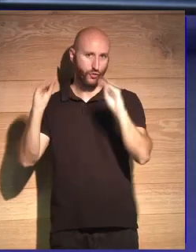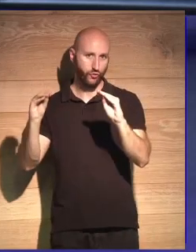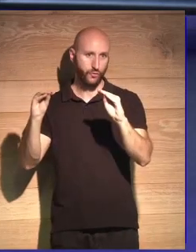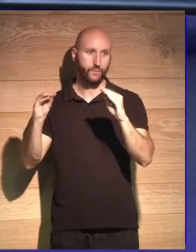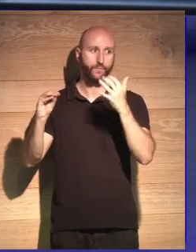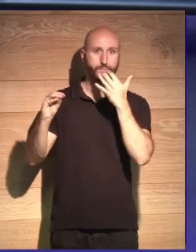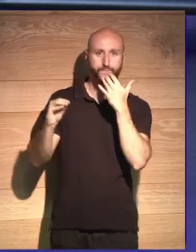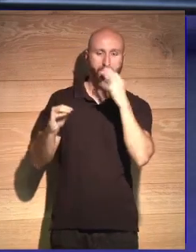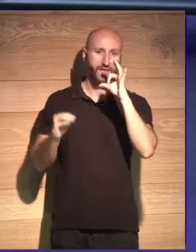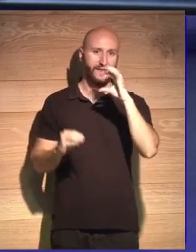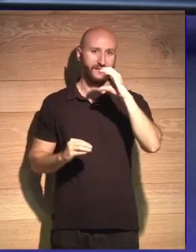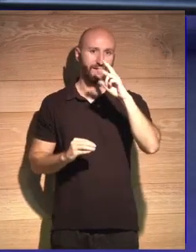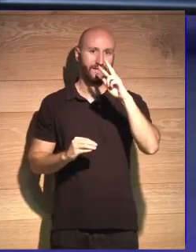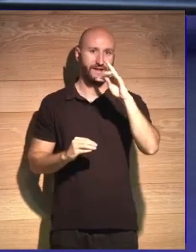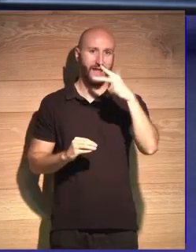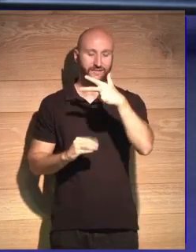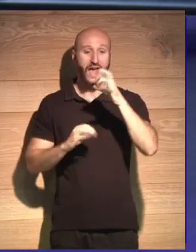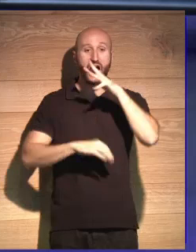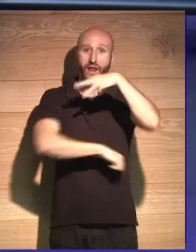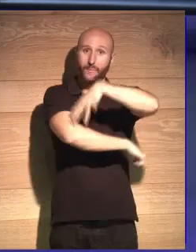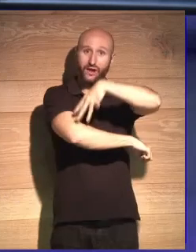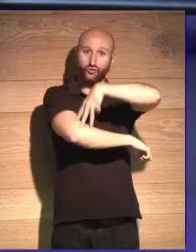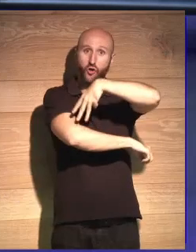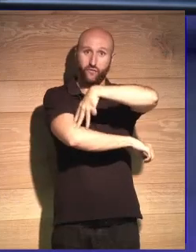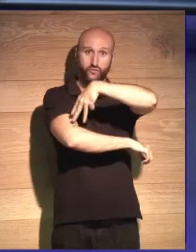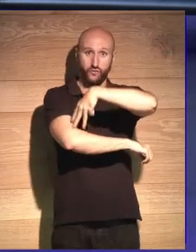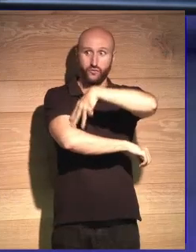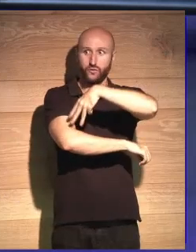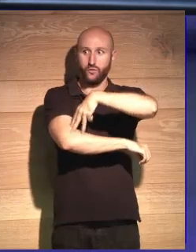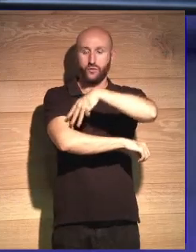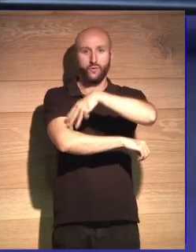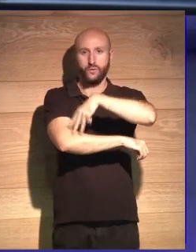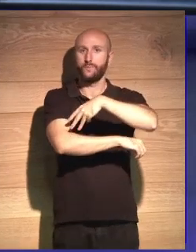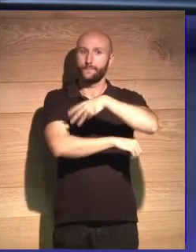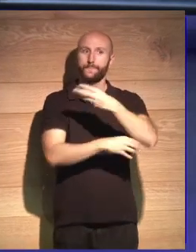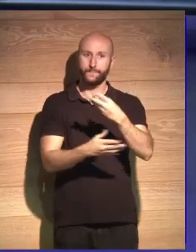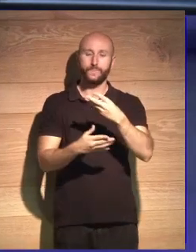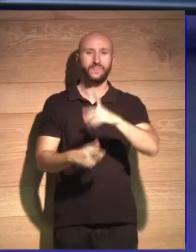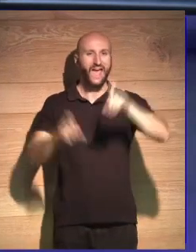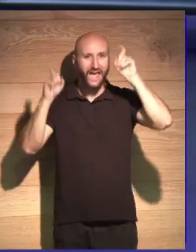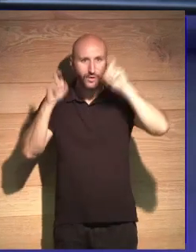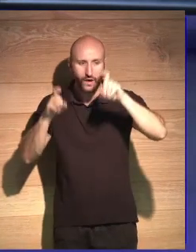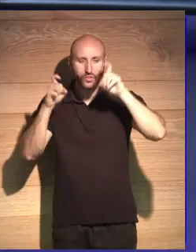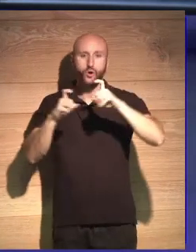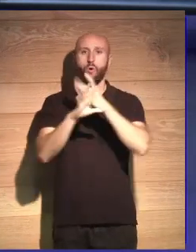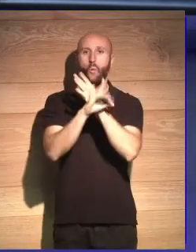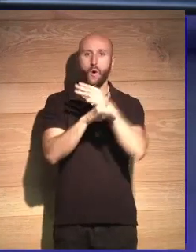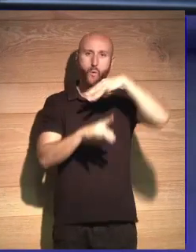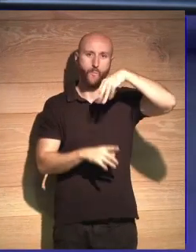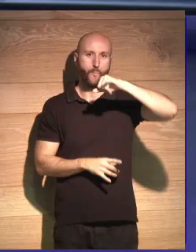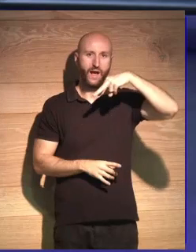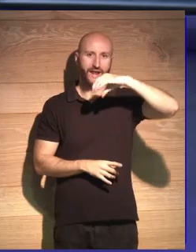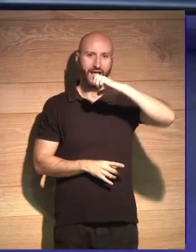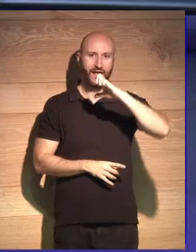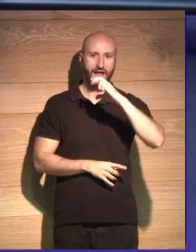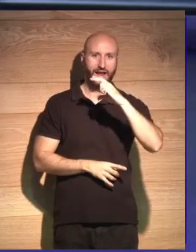the programming, things like Scratch, or Microsoft is also introducing Microsoft Education